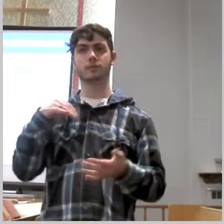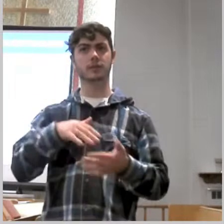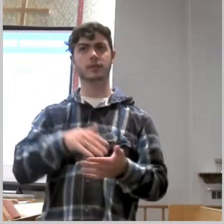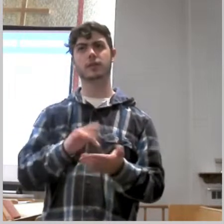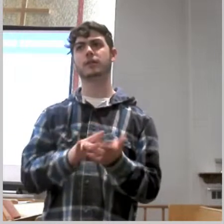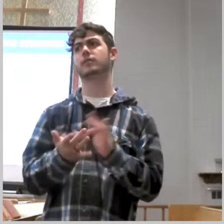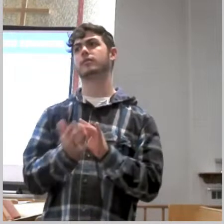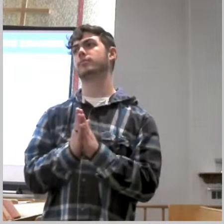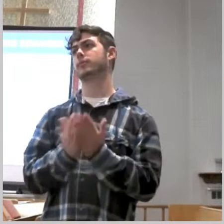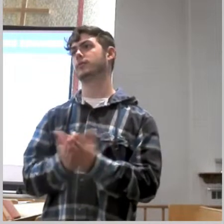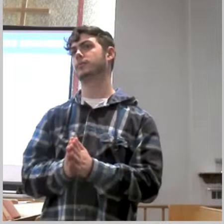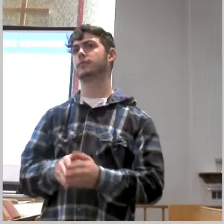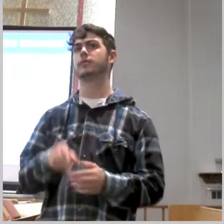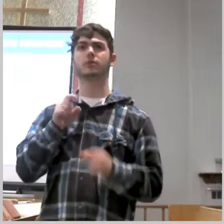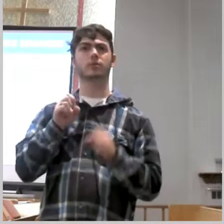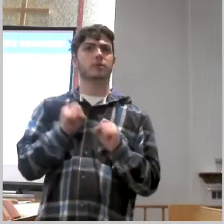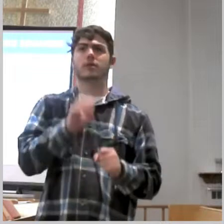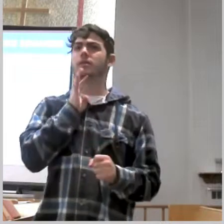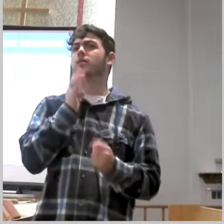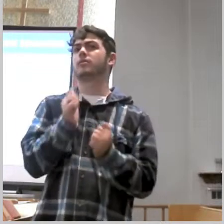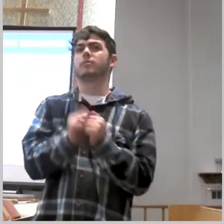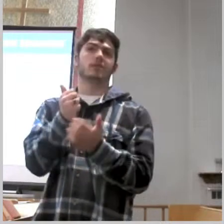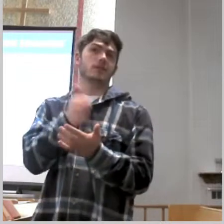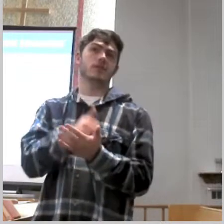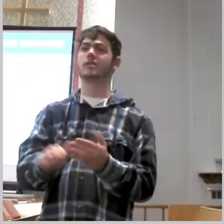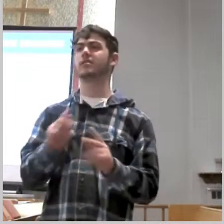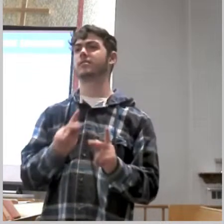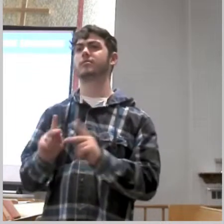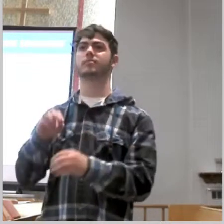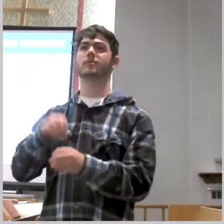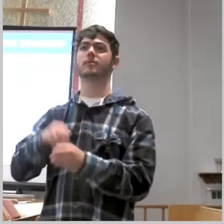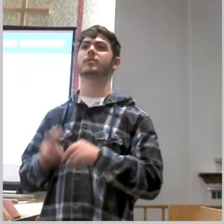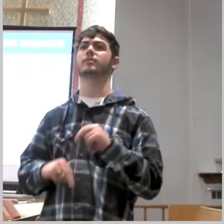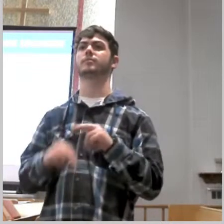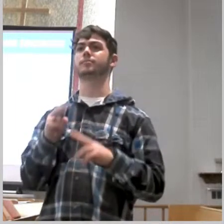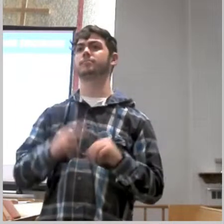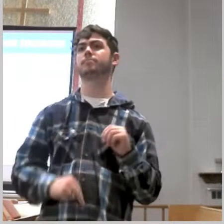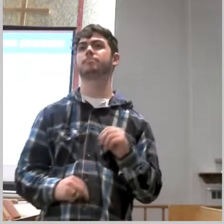info@licoc.org. Or if you're in the building, please reach out to whoever invited you or anyone else here in the building.